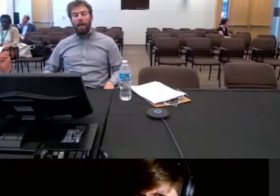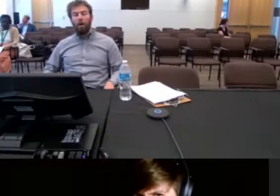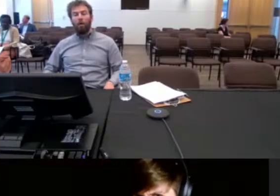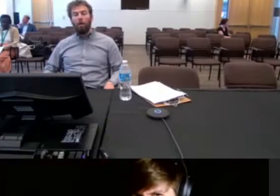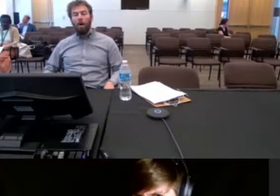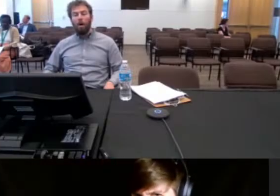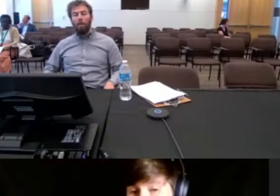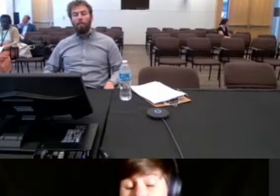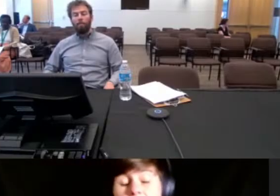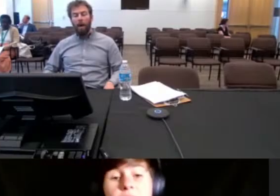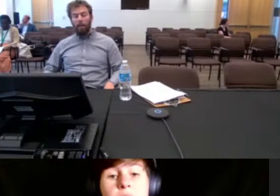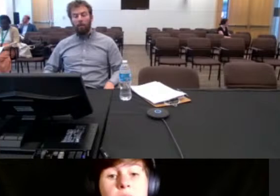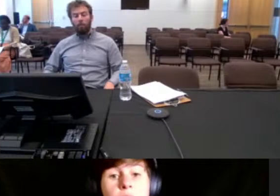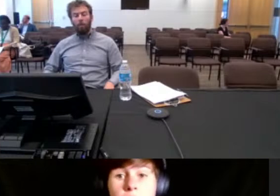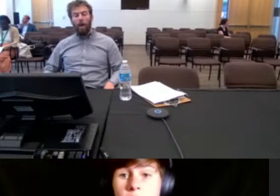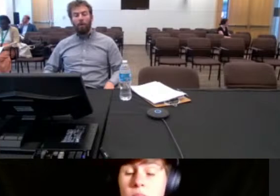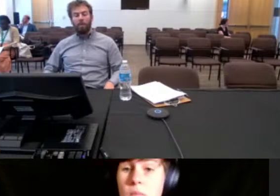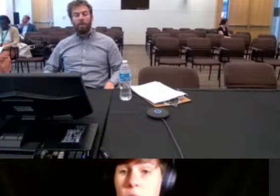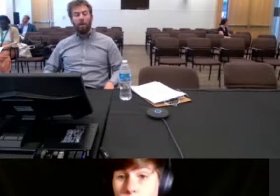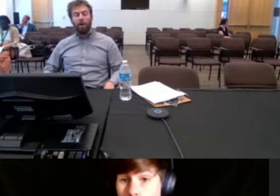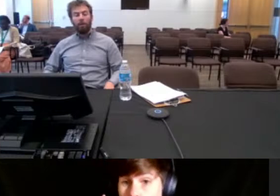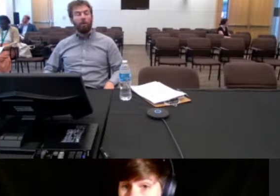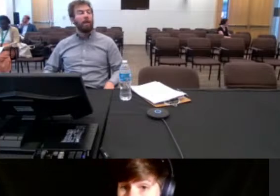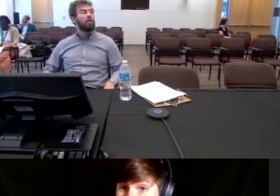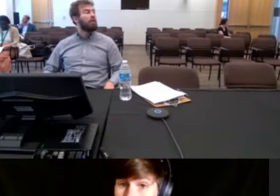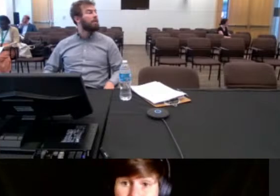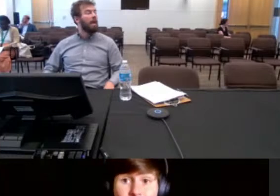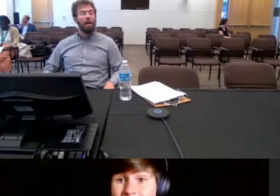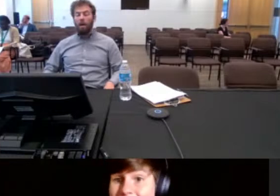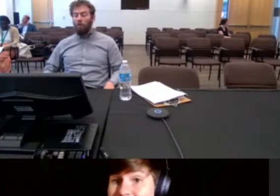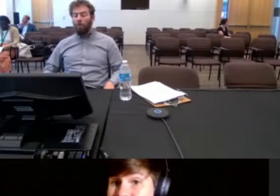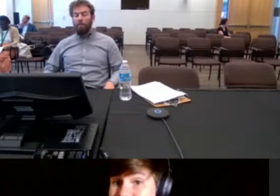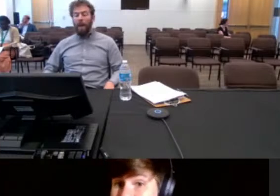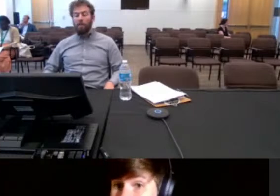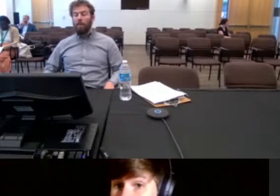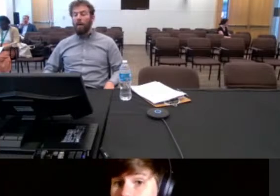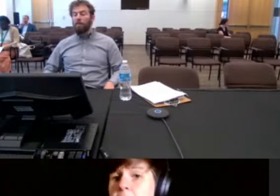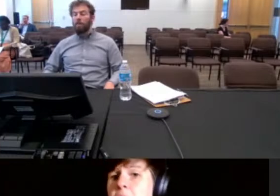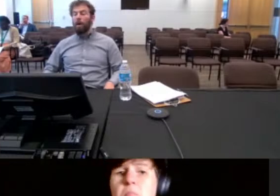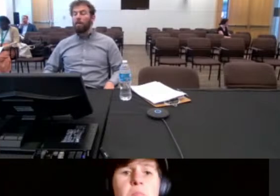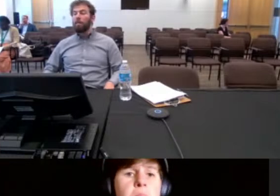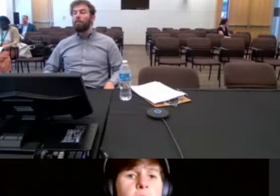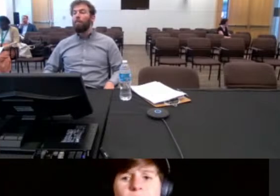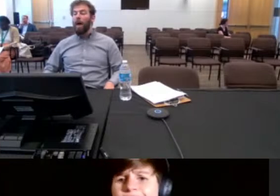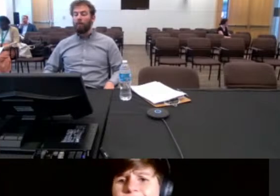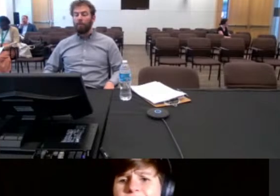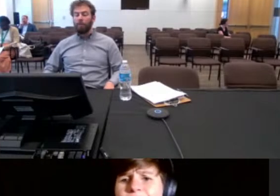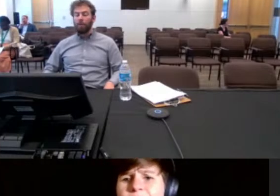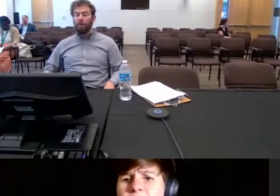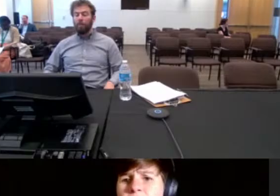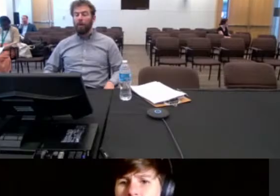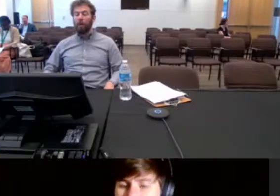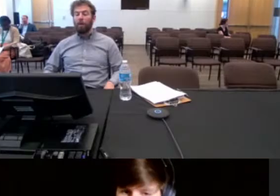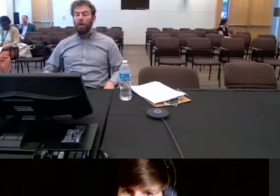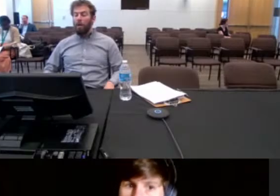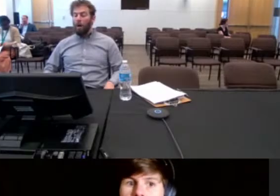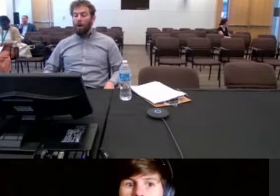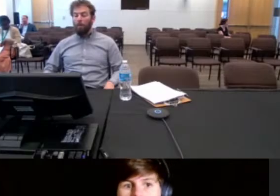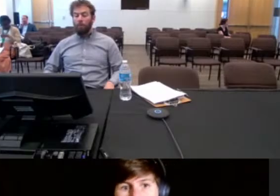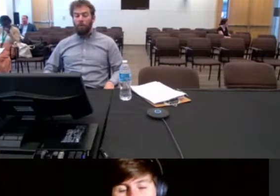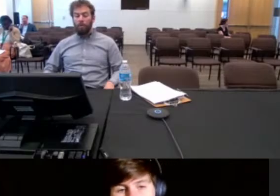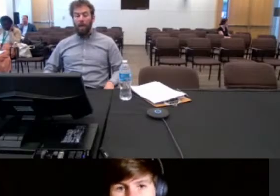this decal pilot rollout is to target locations that really maximize the positive impact for vision